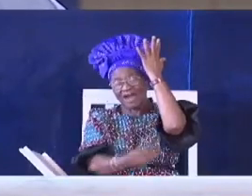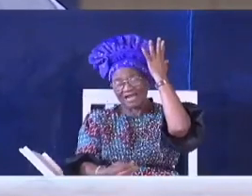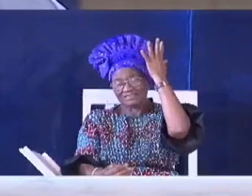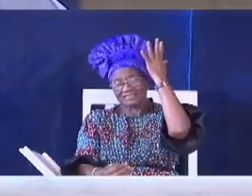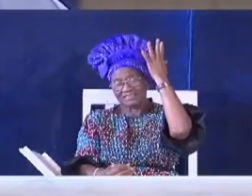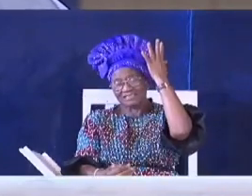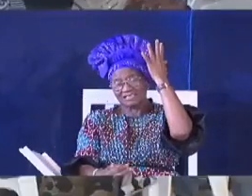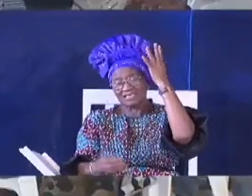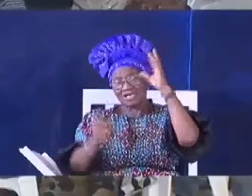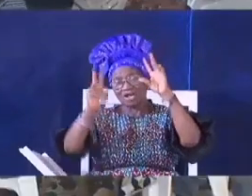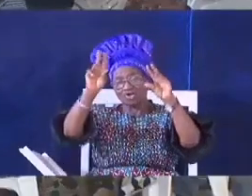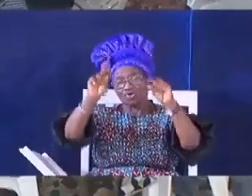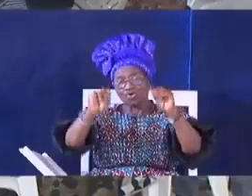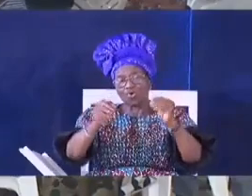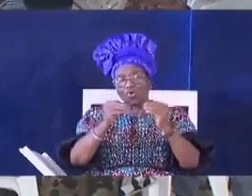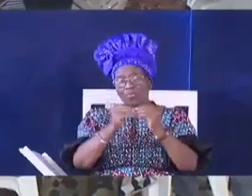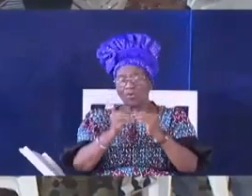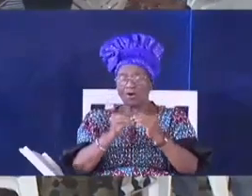no more sorrow,